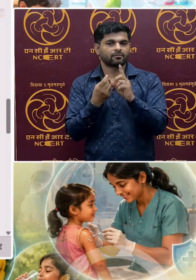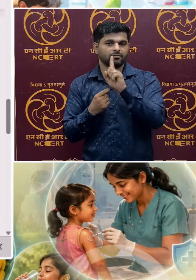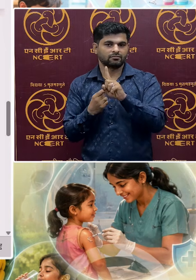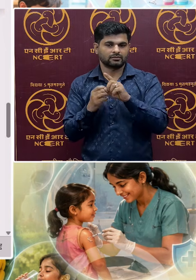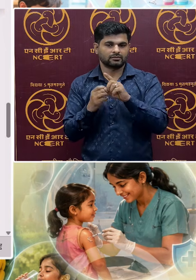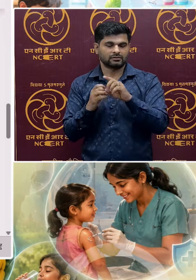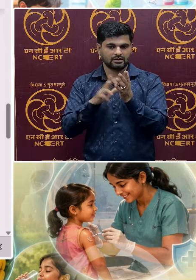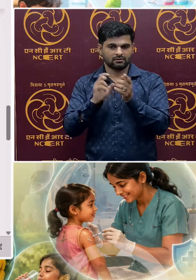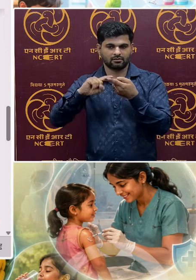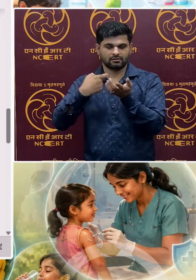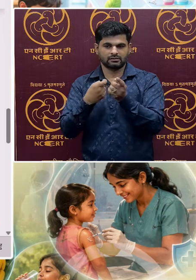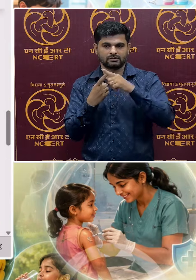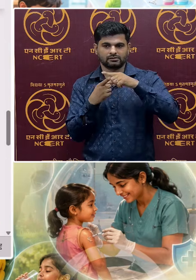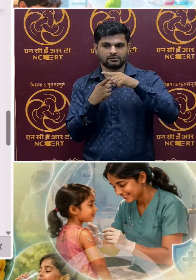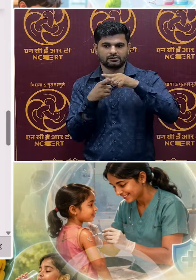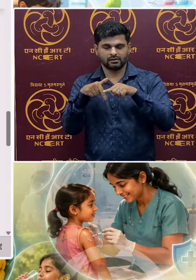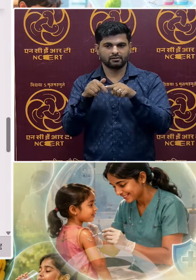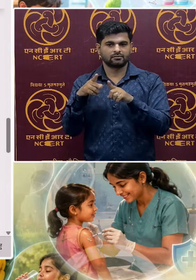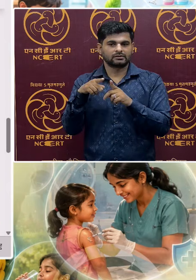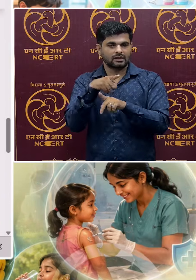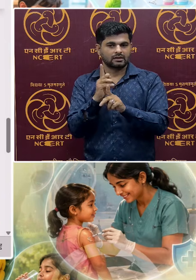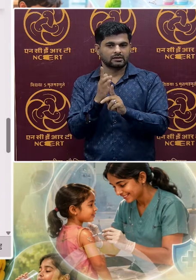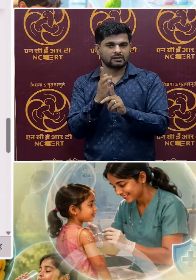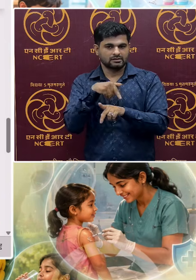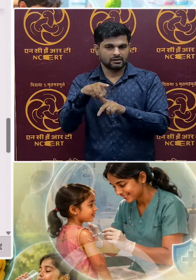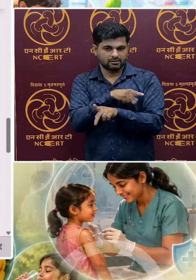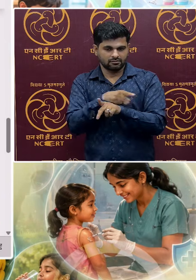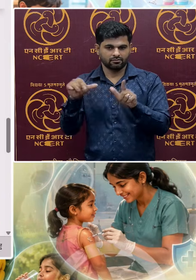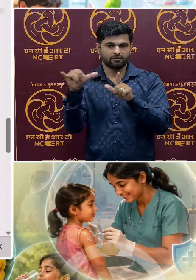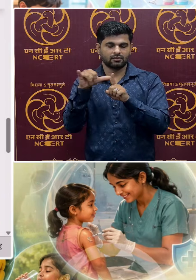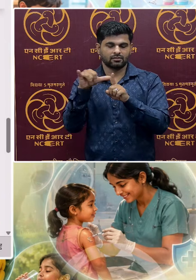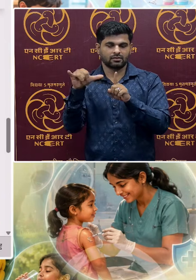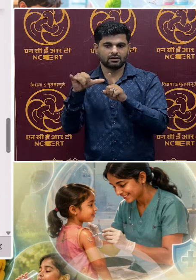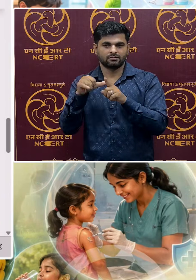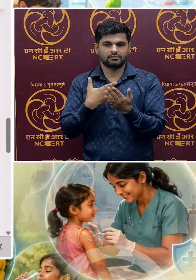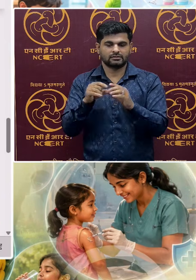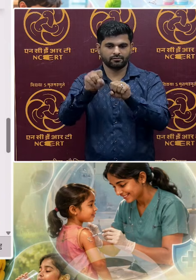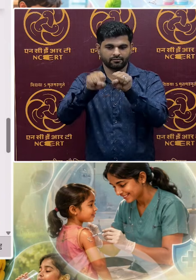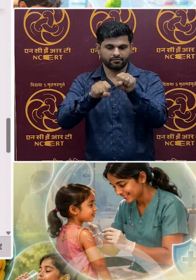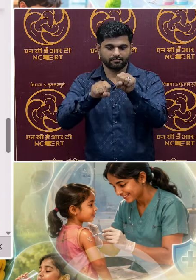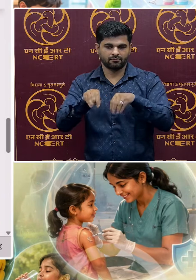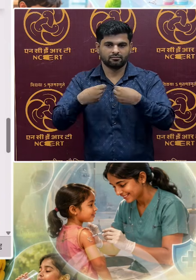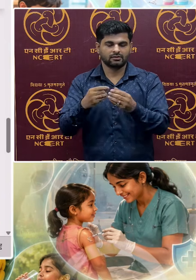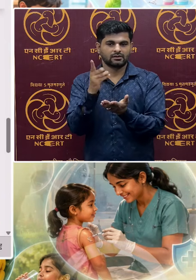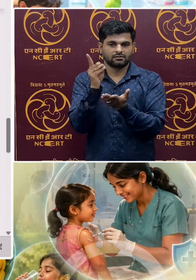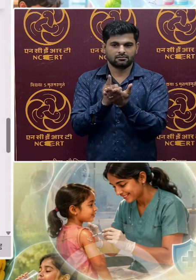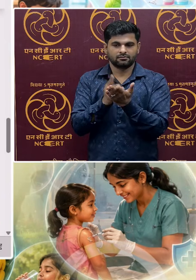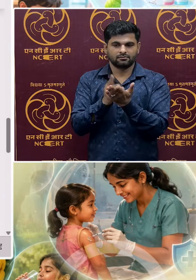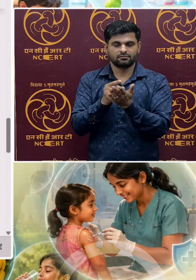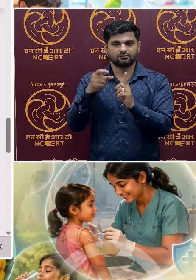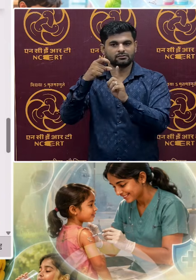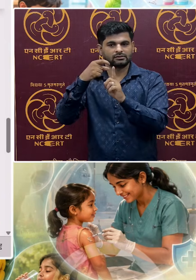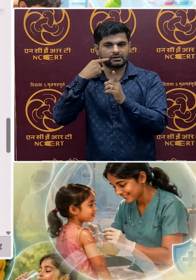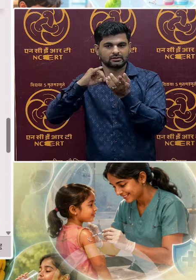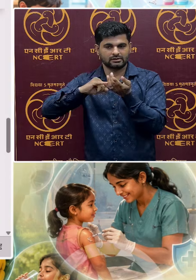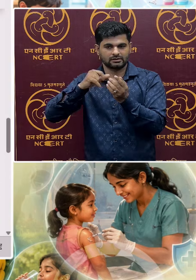NCERT official and NCERT events YouTube channels. How you are going to get the certificate? Either you can download the Diksha app or you